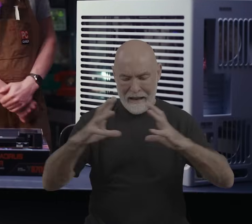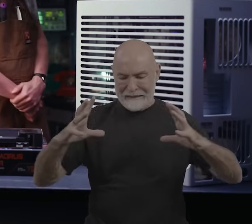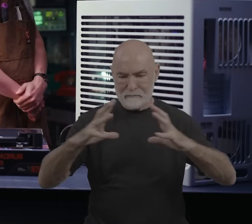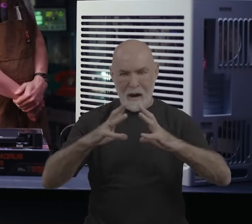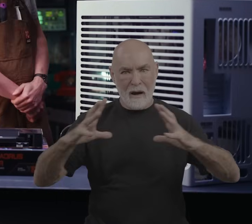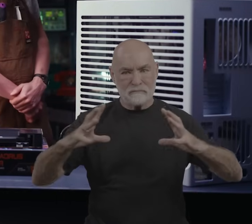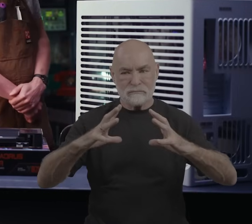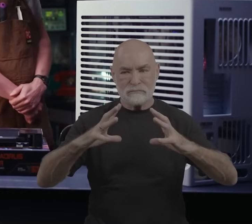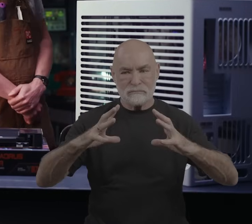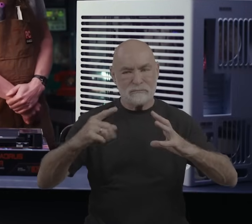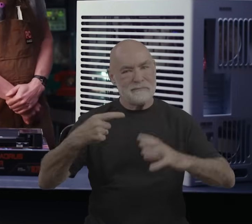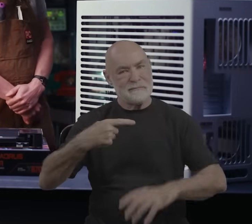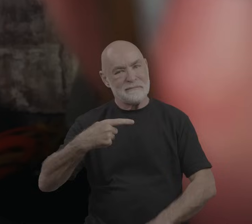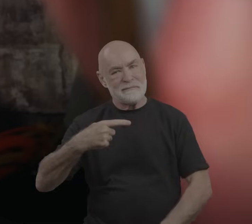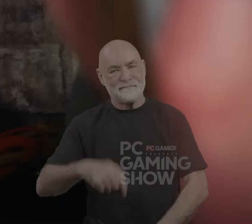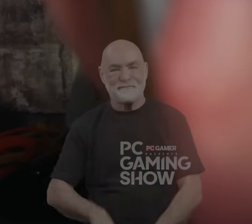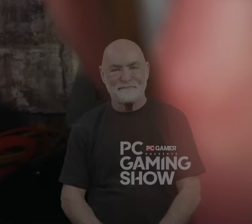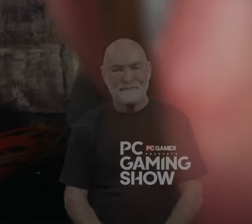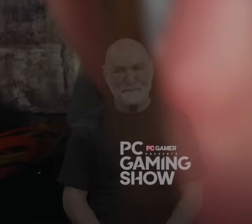Globe? Plasma Globe.